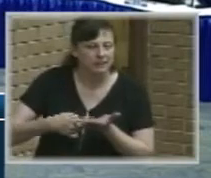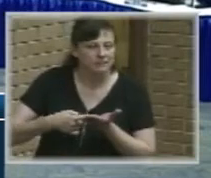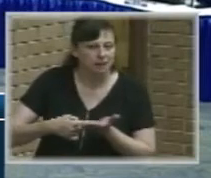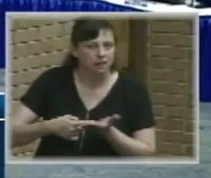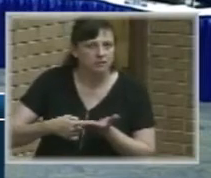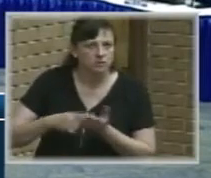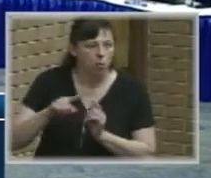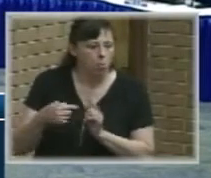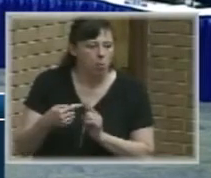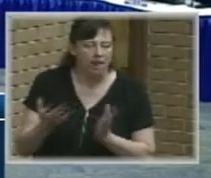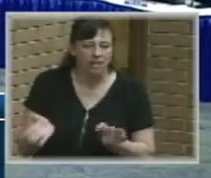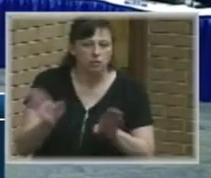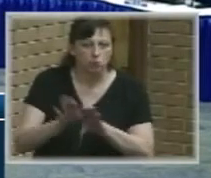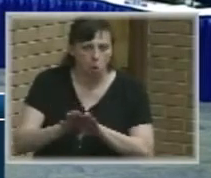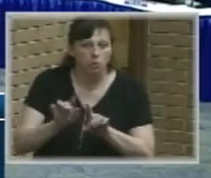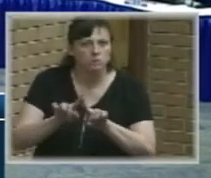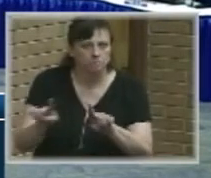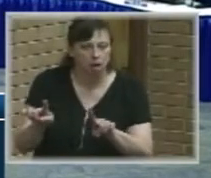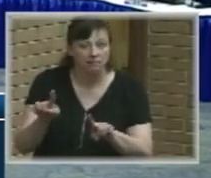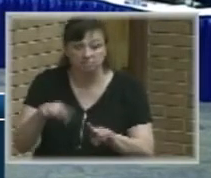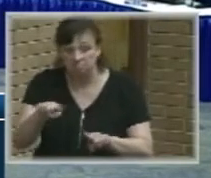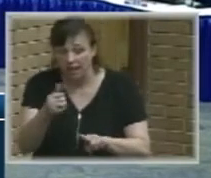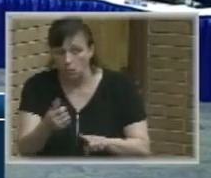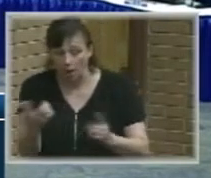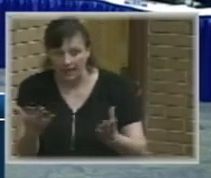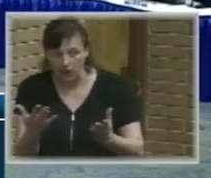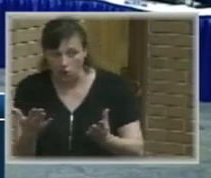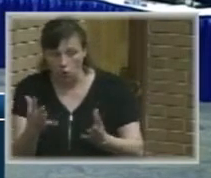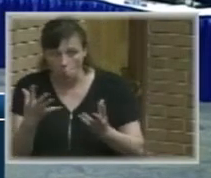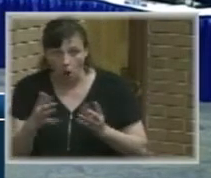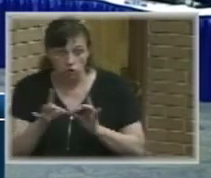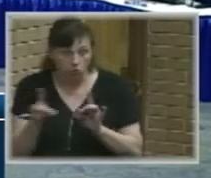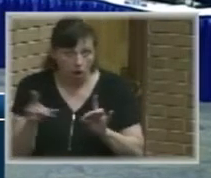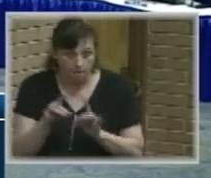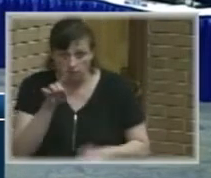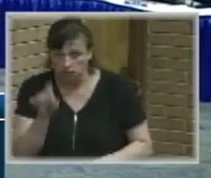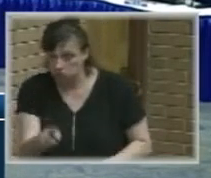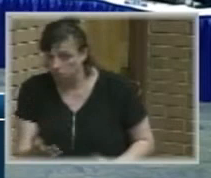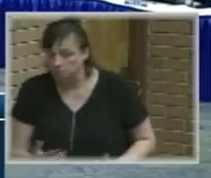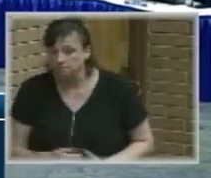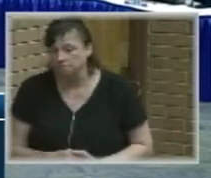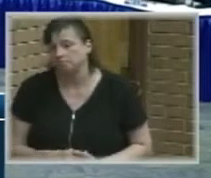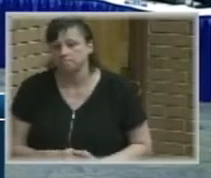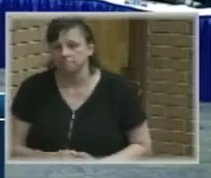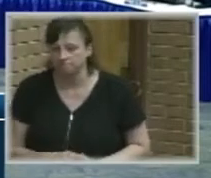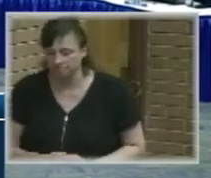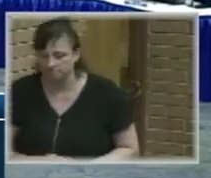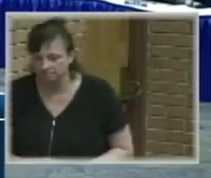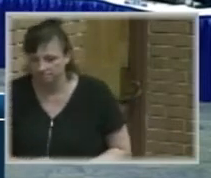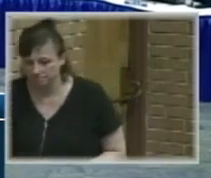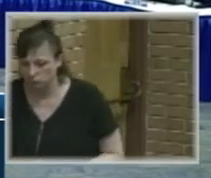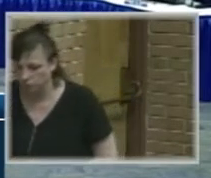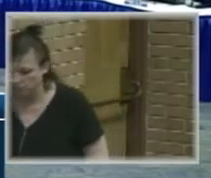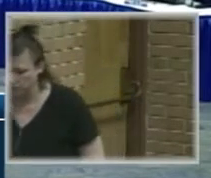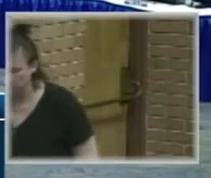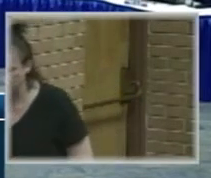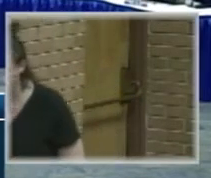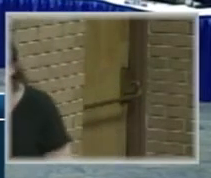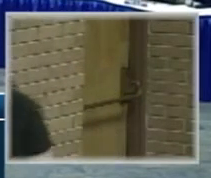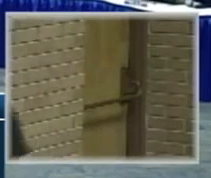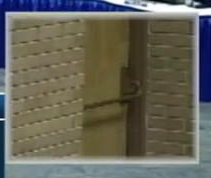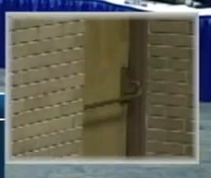public hearing is closed, but is there anyone who would like to comment on this tree?